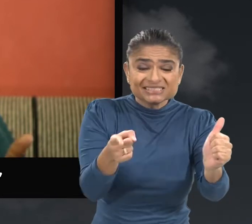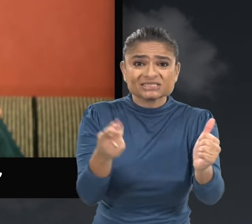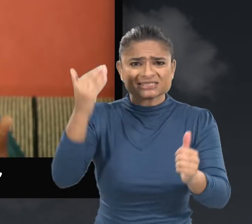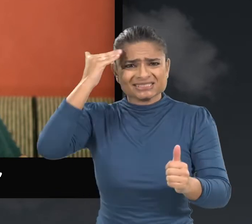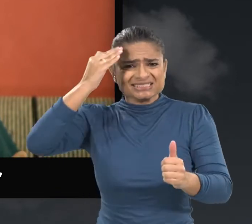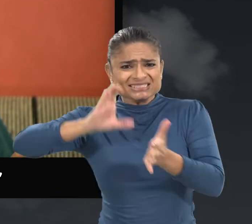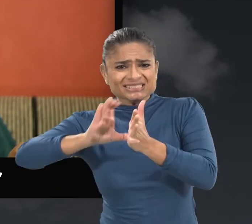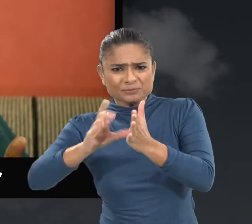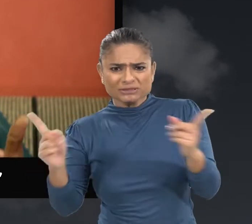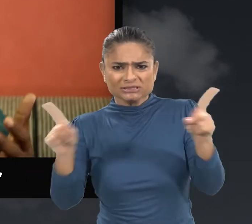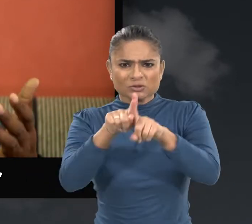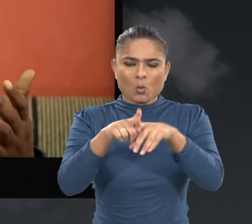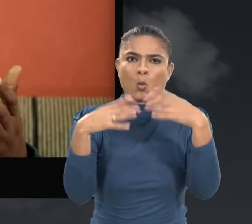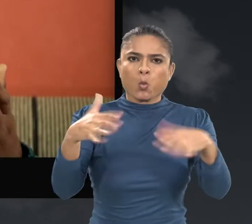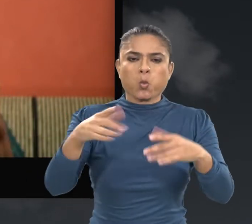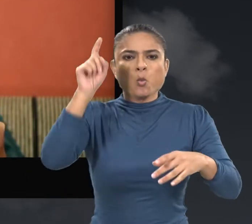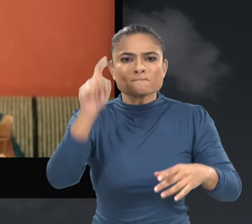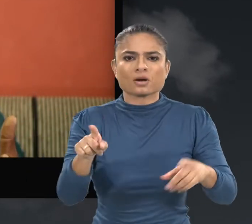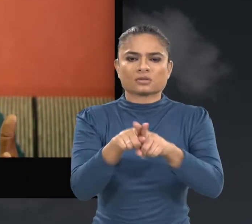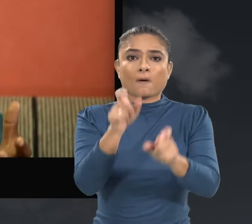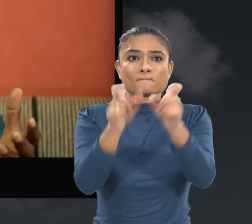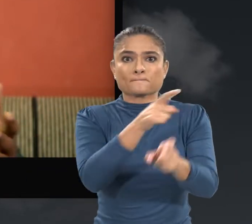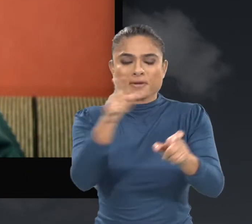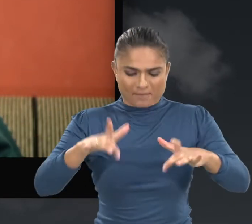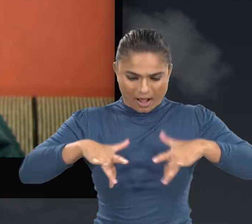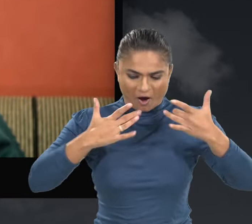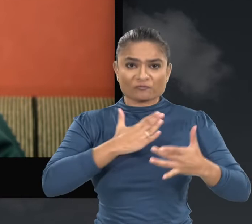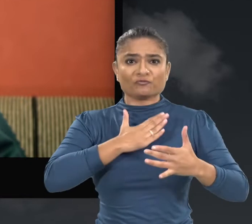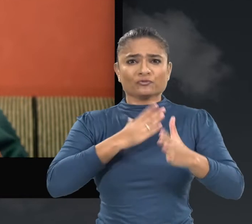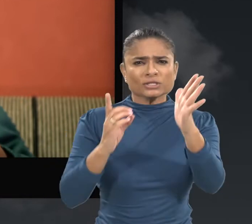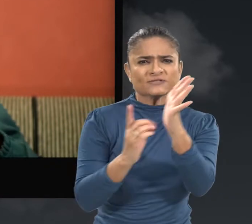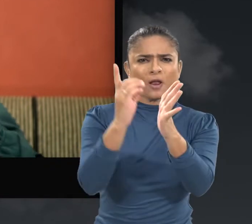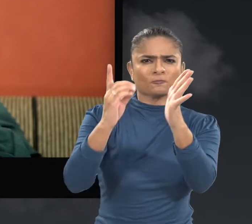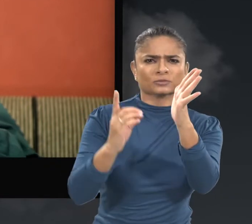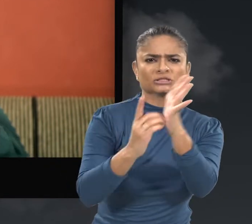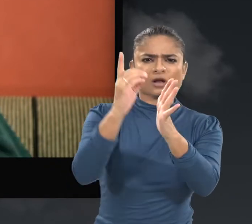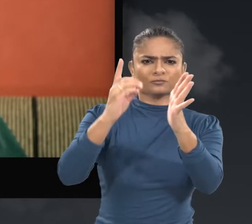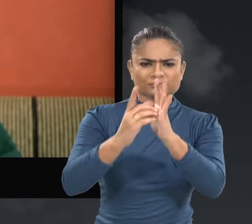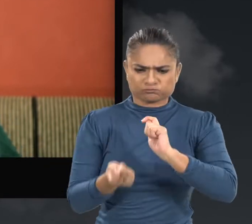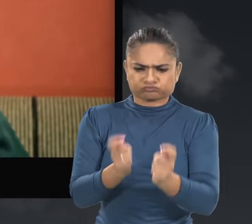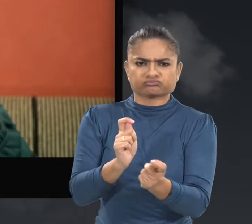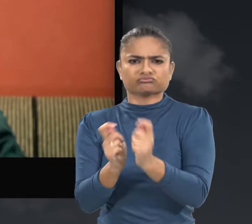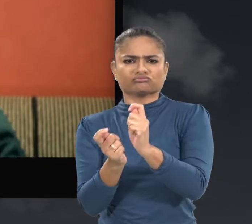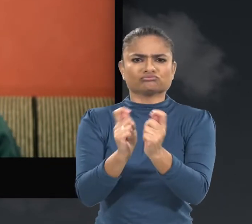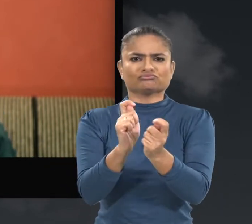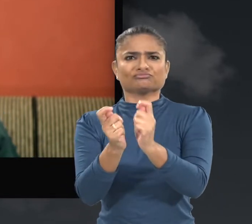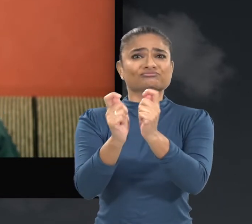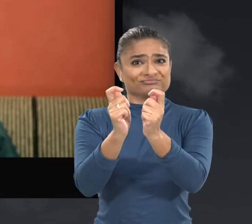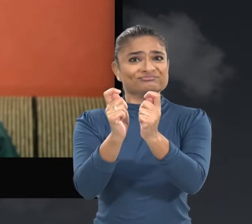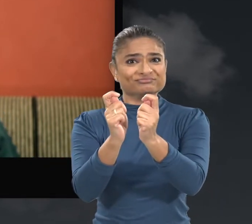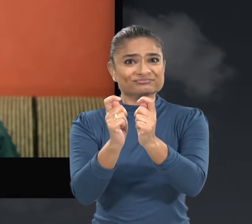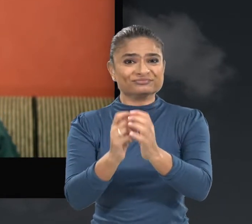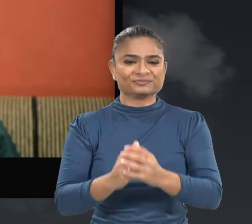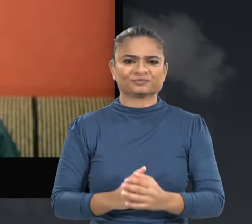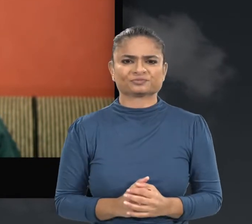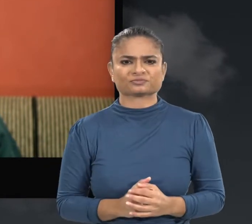with intellectual disabilities, sport is a tool for them to receive development in their own lives.